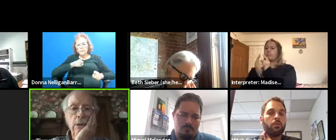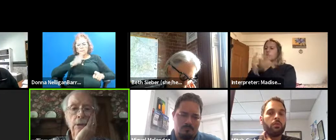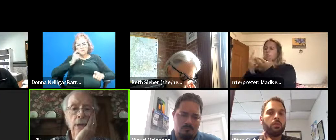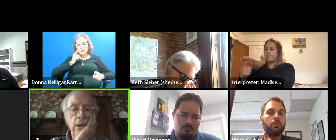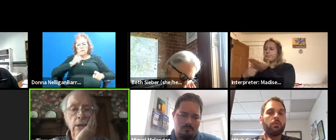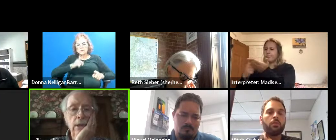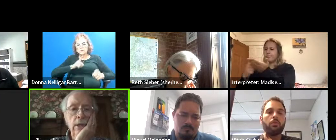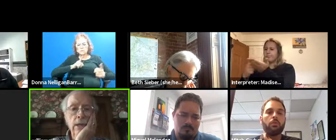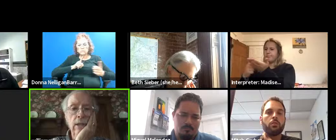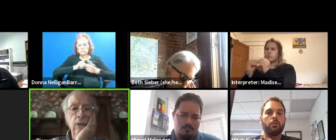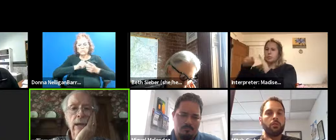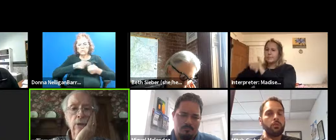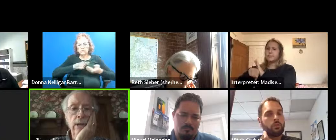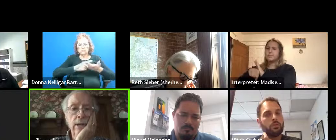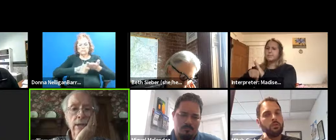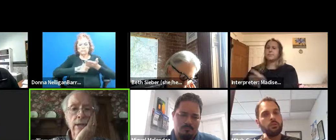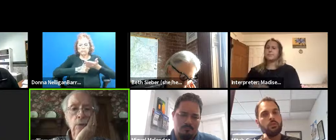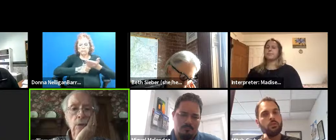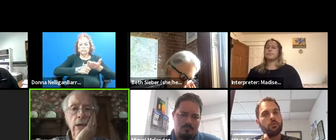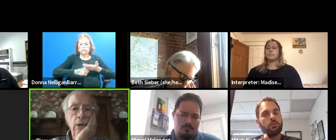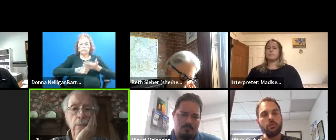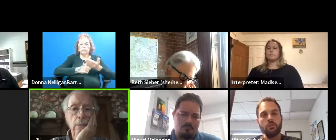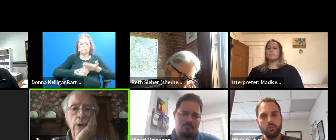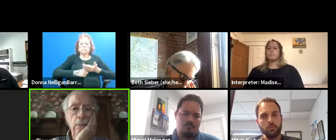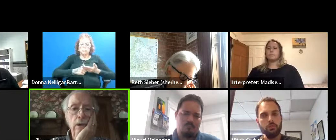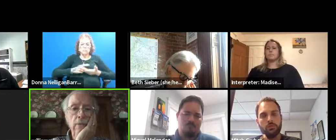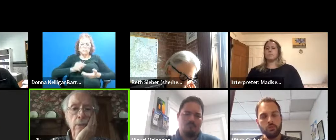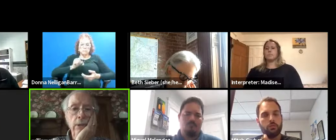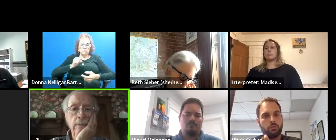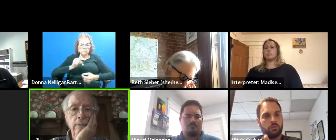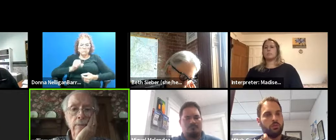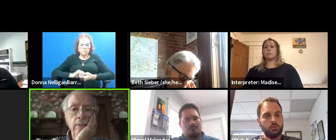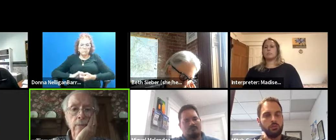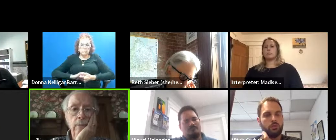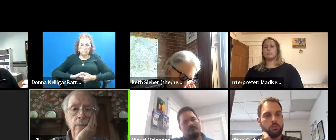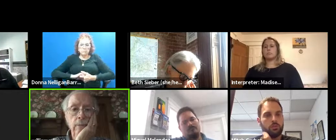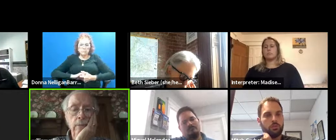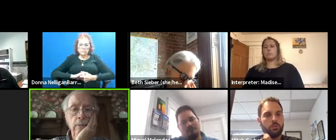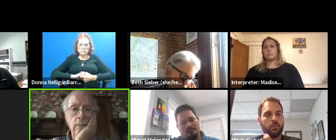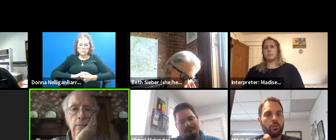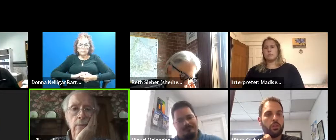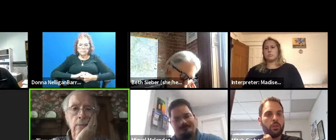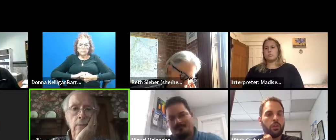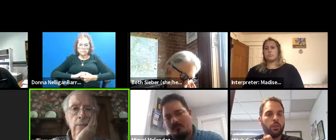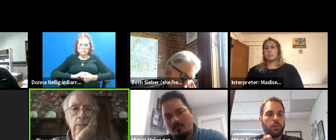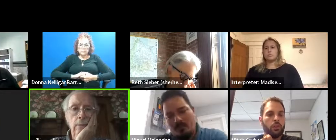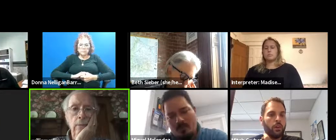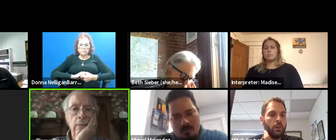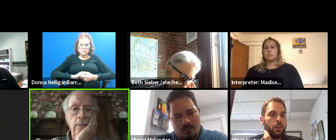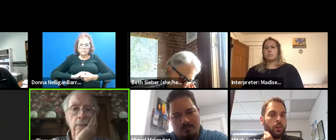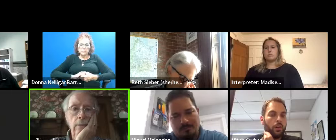to him about the ins and outs of that in our private meeting.